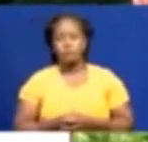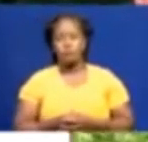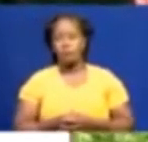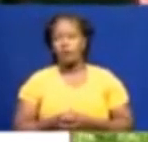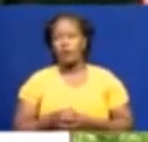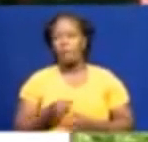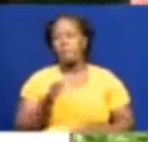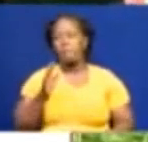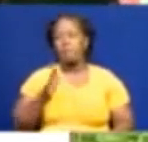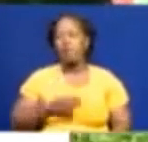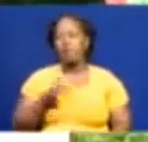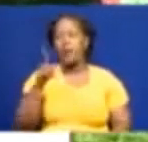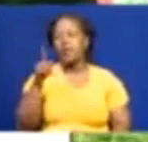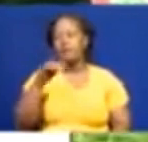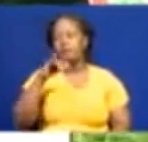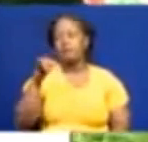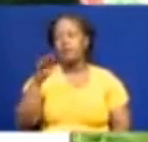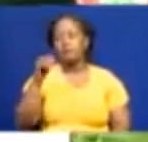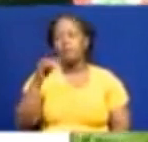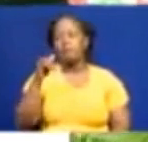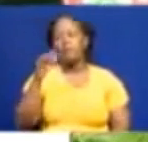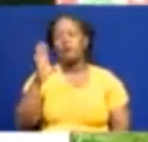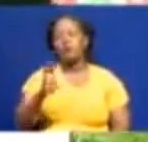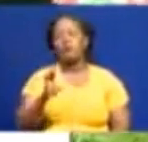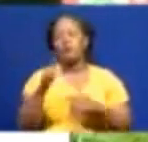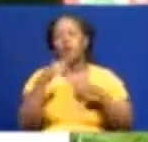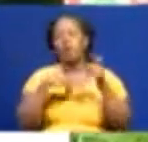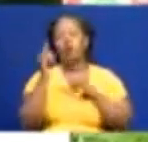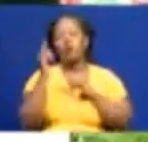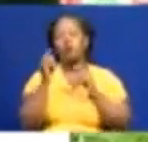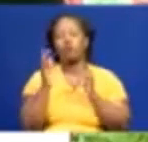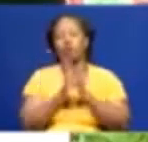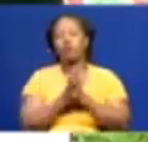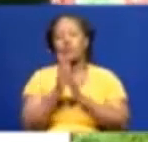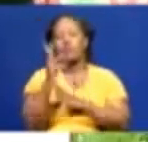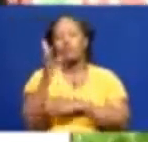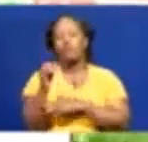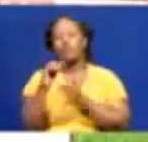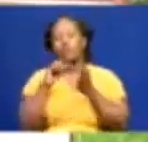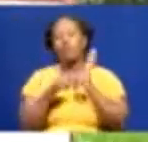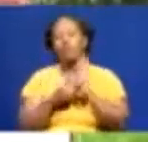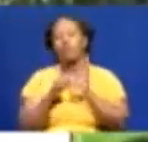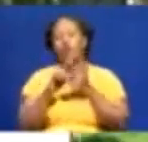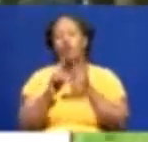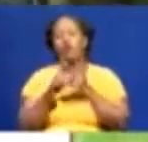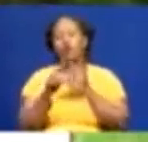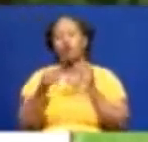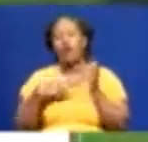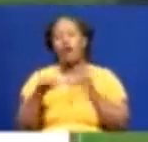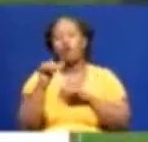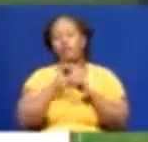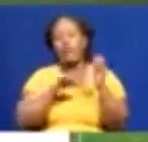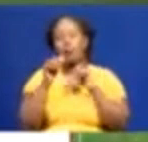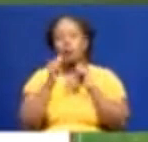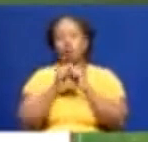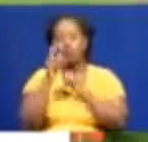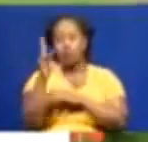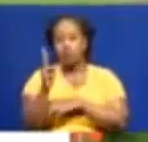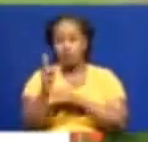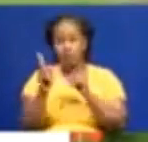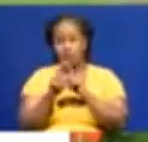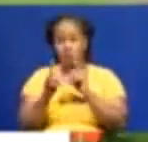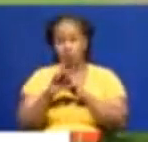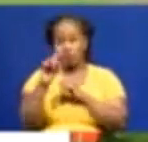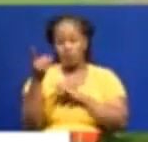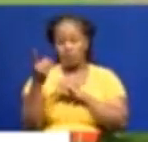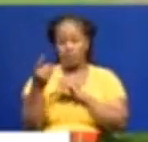Joyce Masai won the ladies' title after posting 40 points, playing off handicap 14 and scoring 17 points on the first